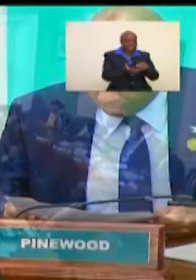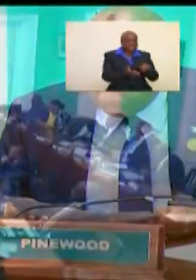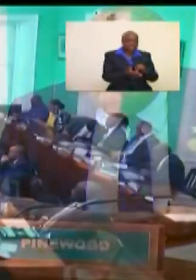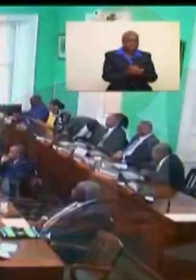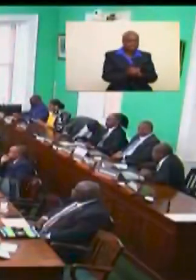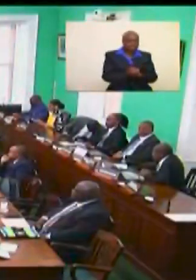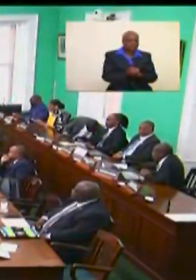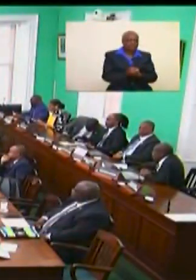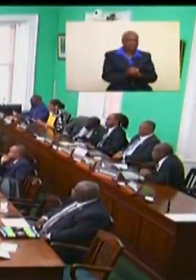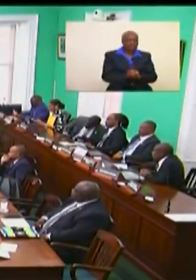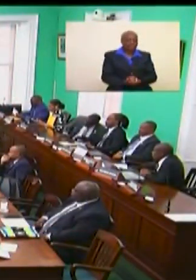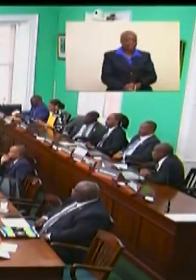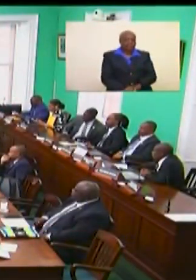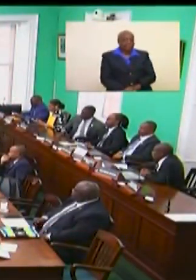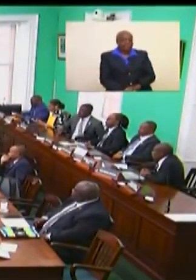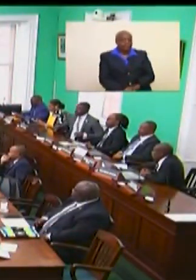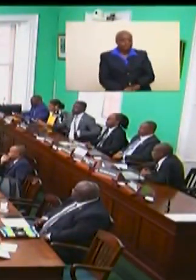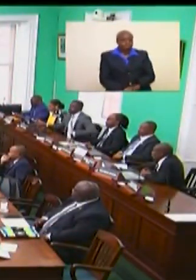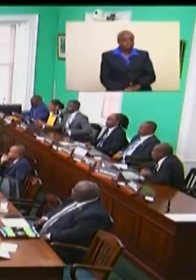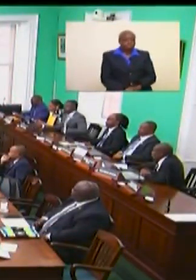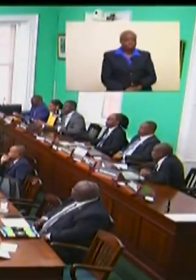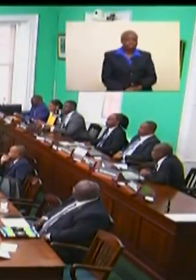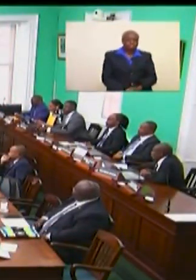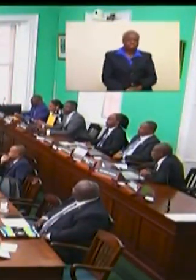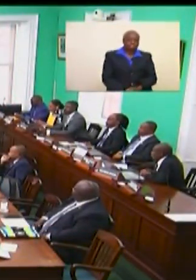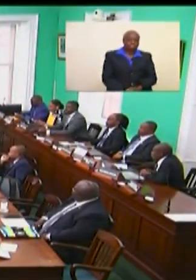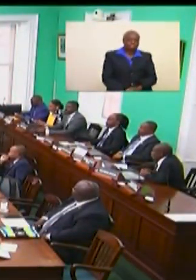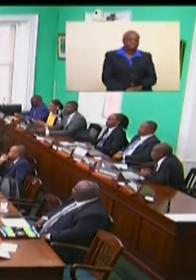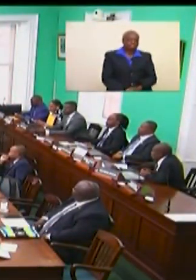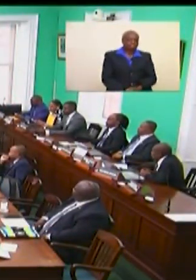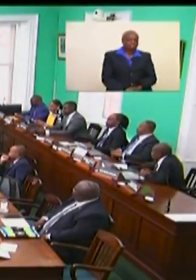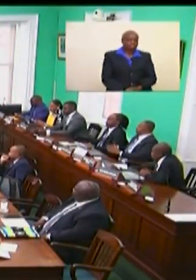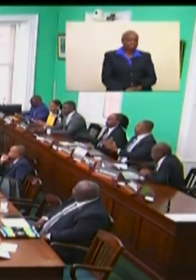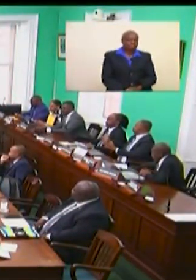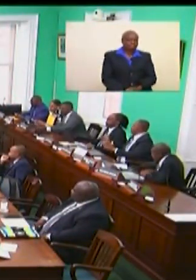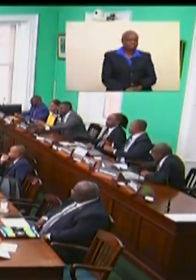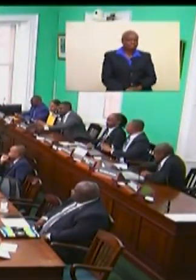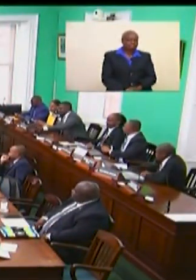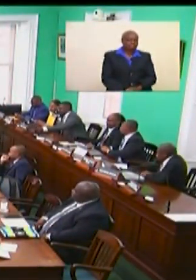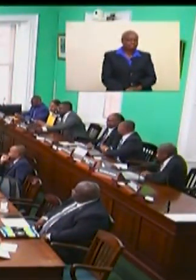There was the report. Honourable members, one at a time. The report. One at a time.